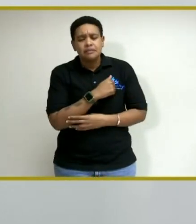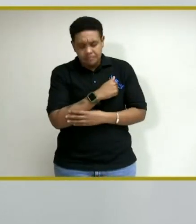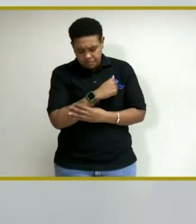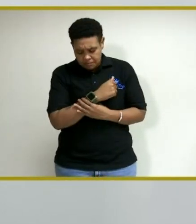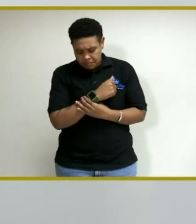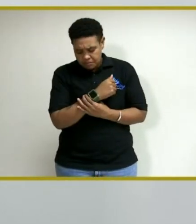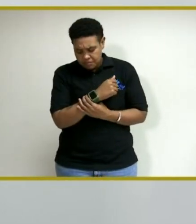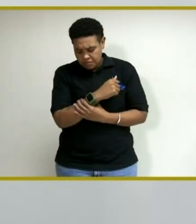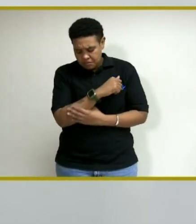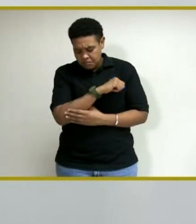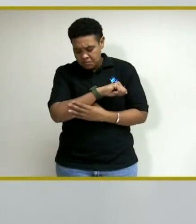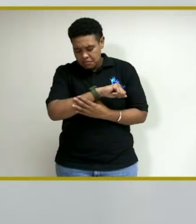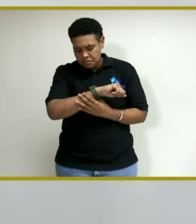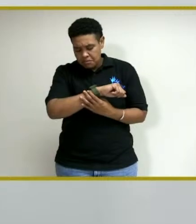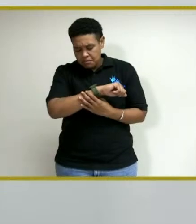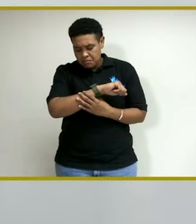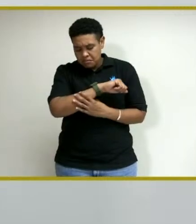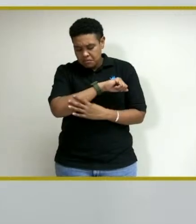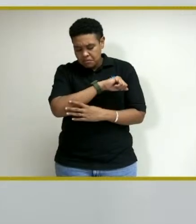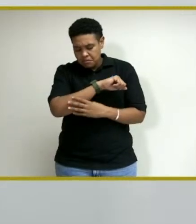be